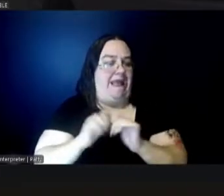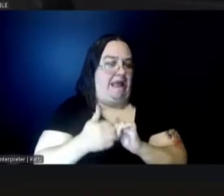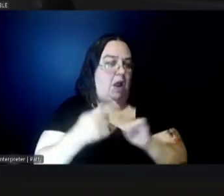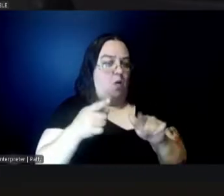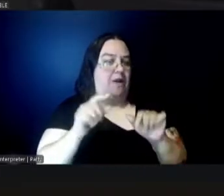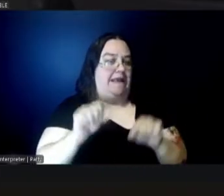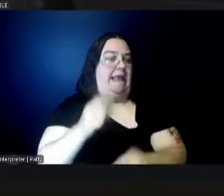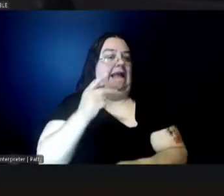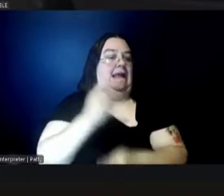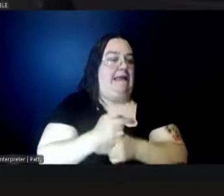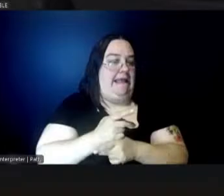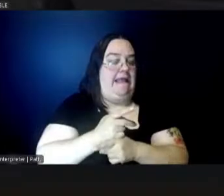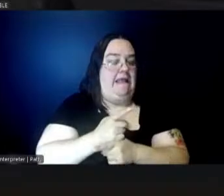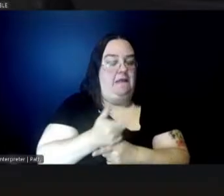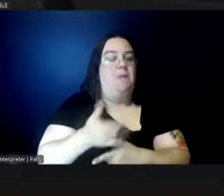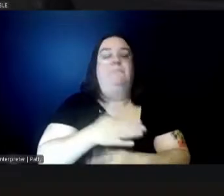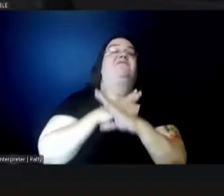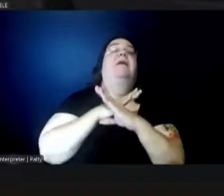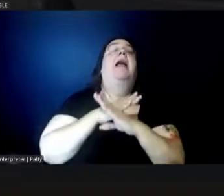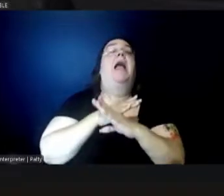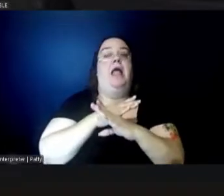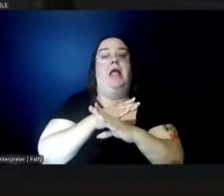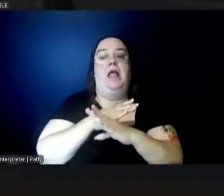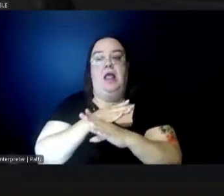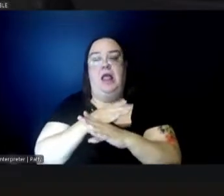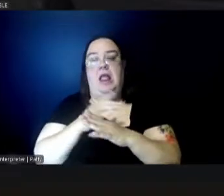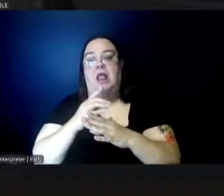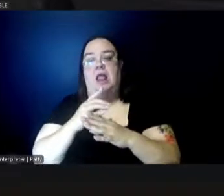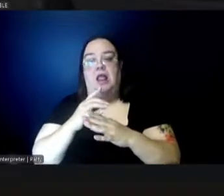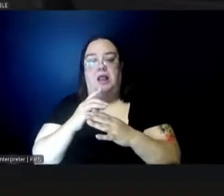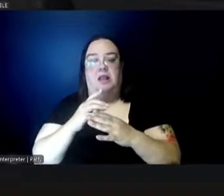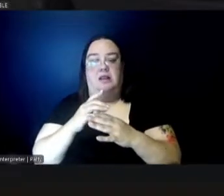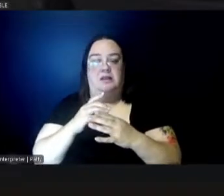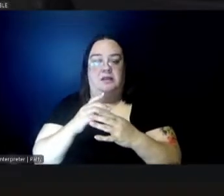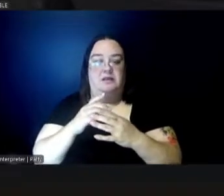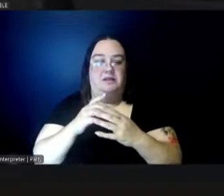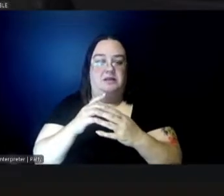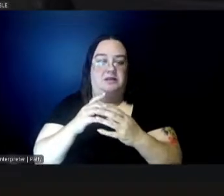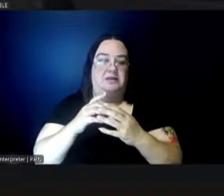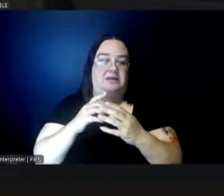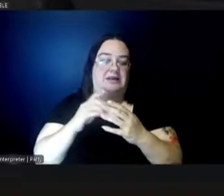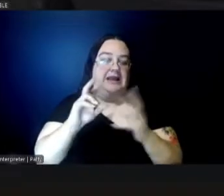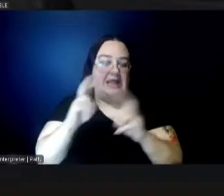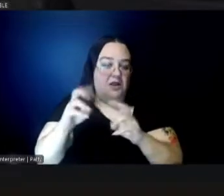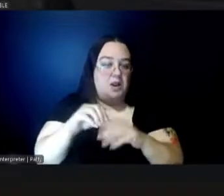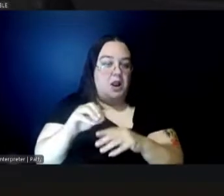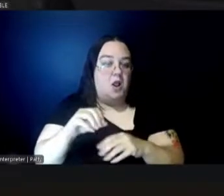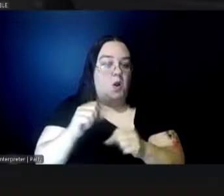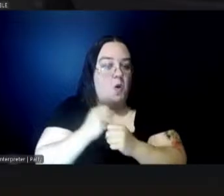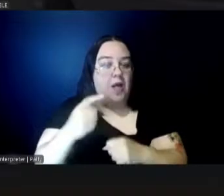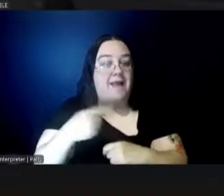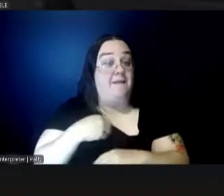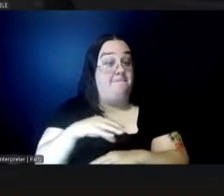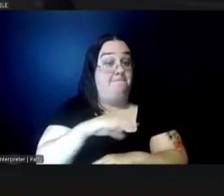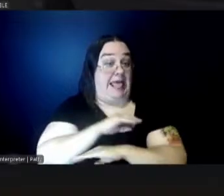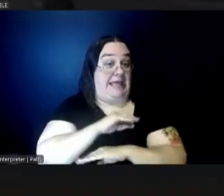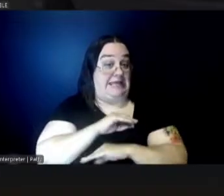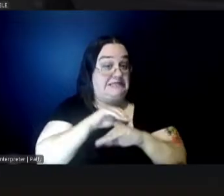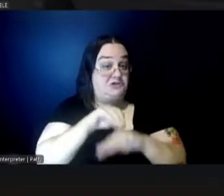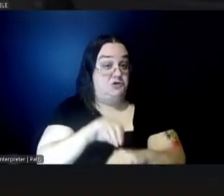keep the concrete from being an issue in cold. There's blankets you install afterwards. It keeps the heat